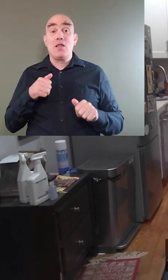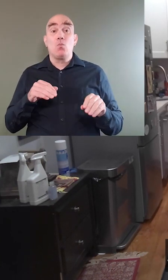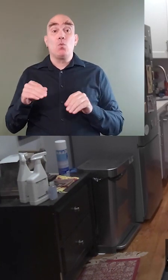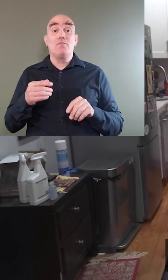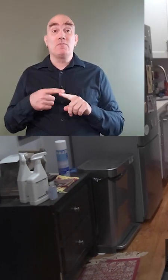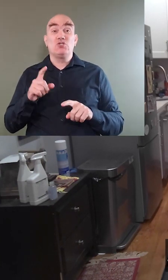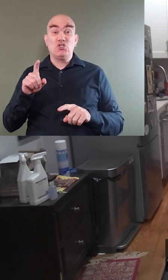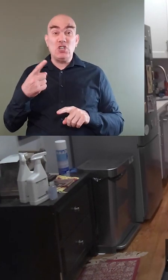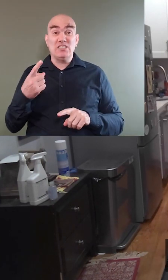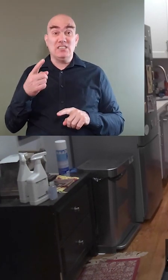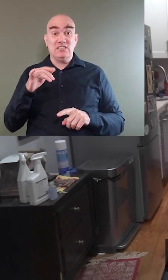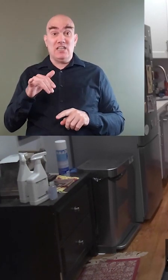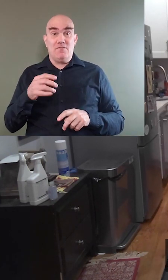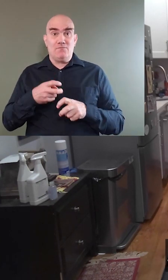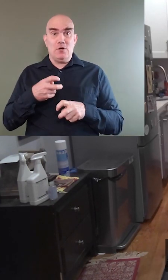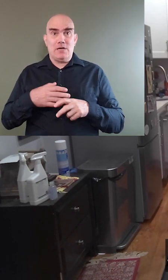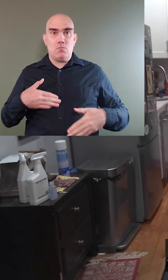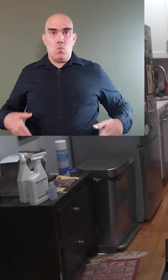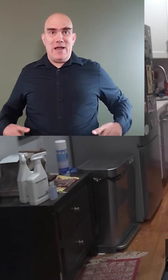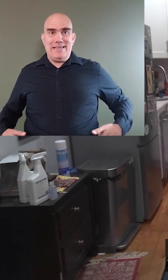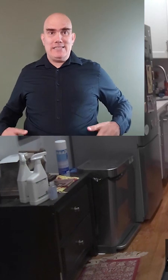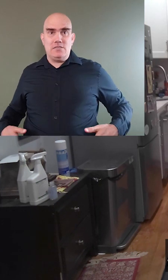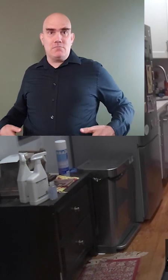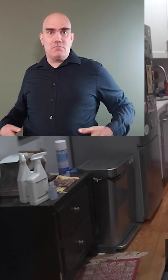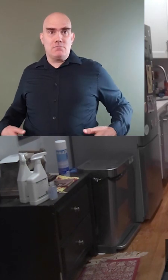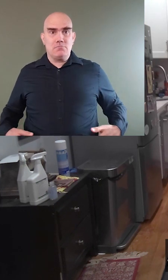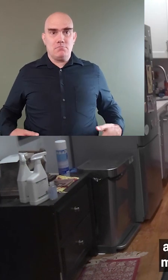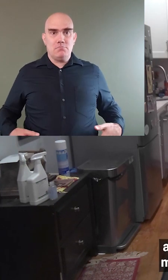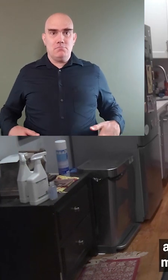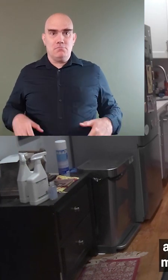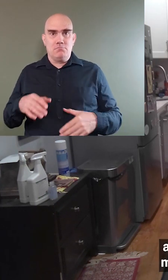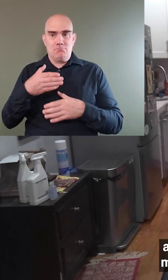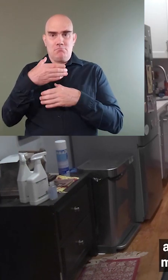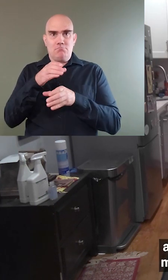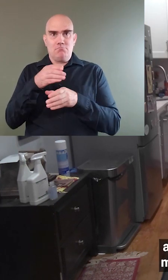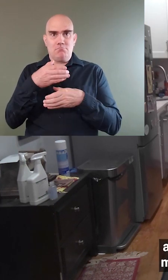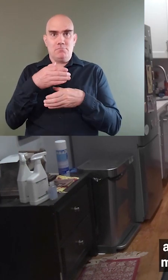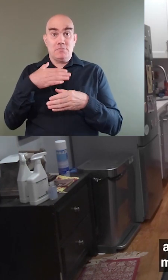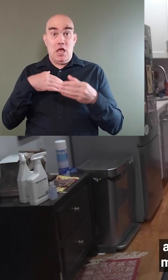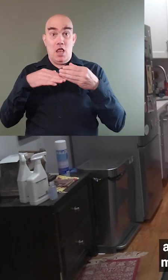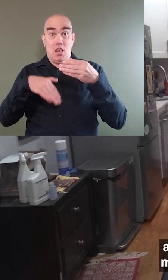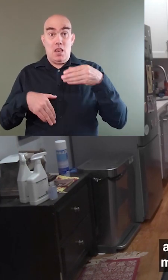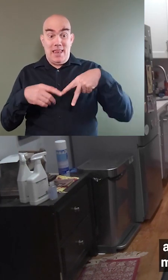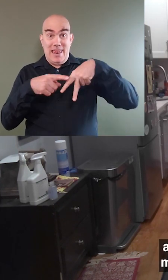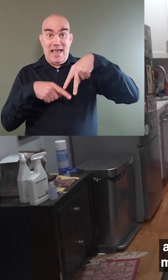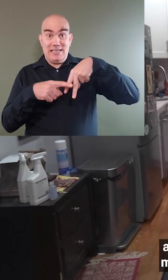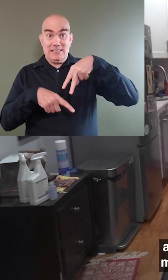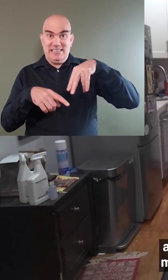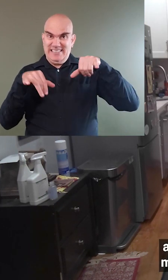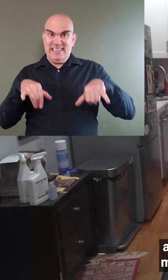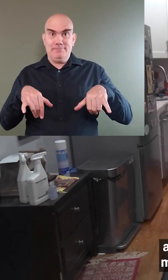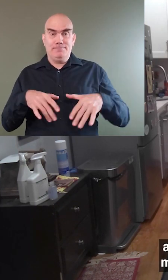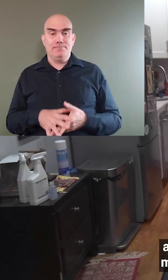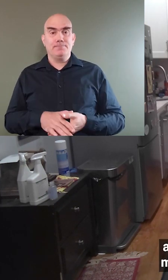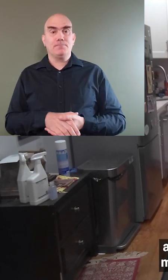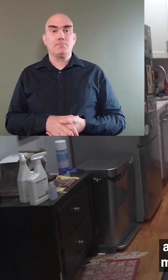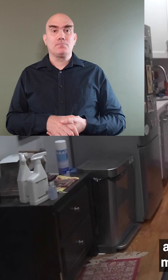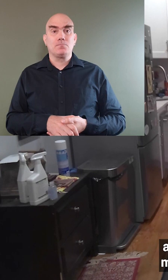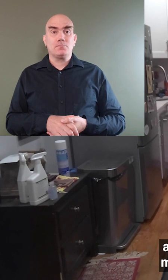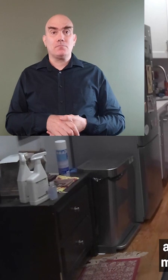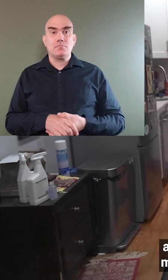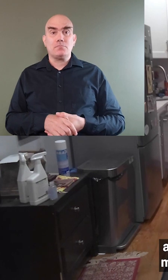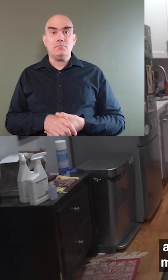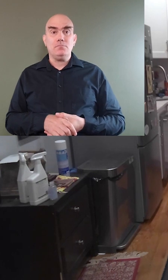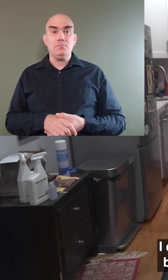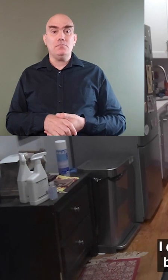from just the vertebra at my waist and rotate my torso, keep my lower body totally